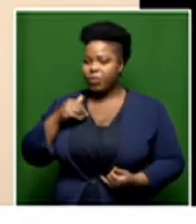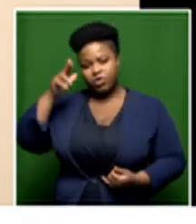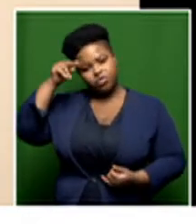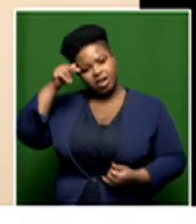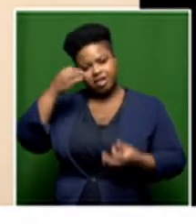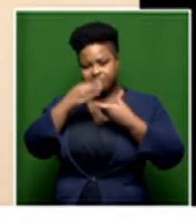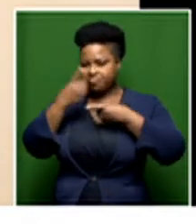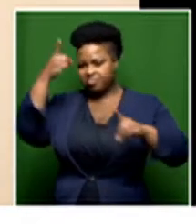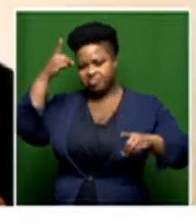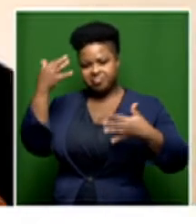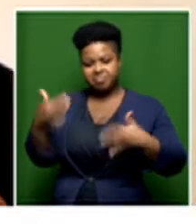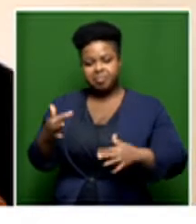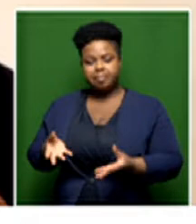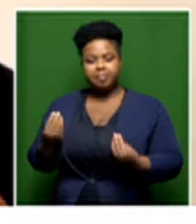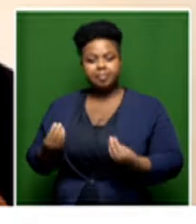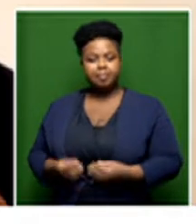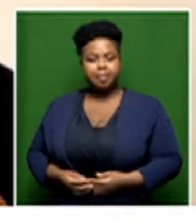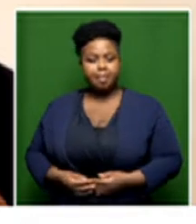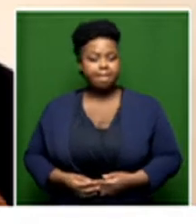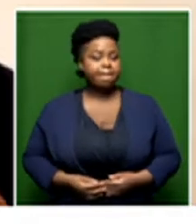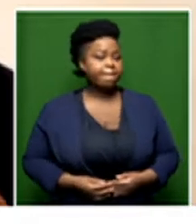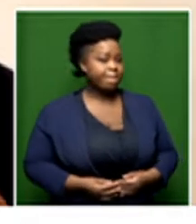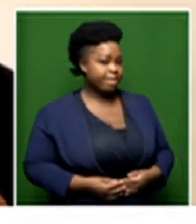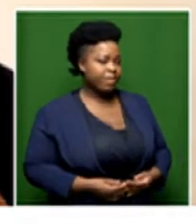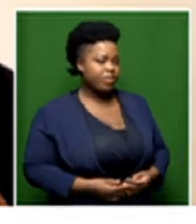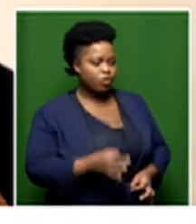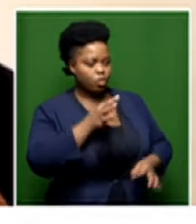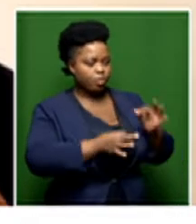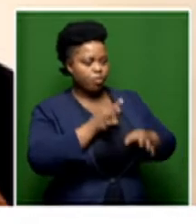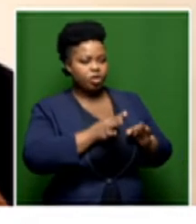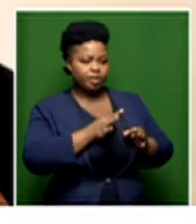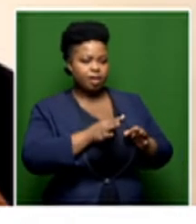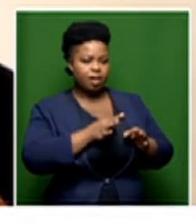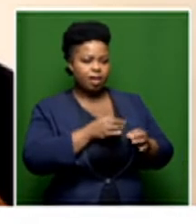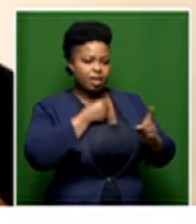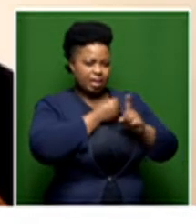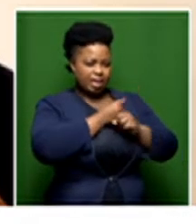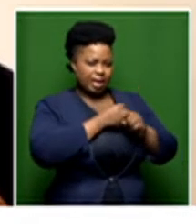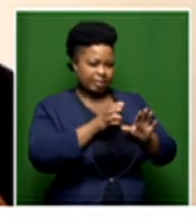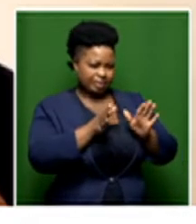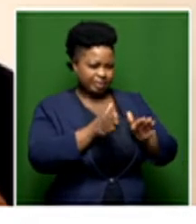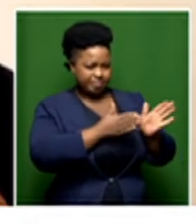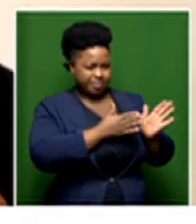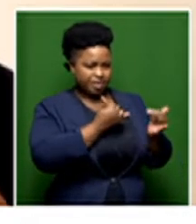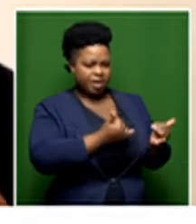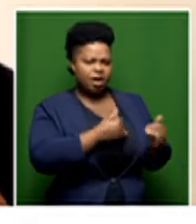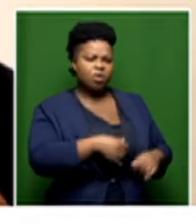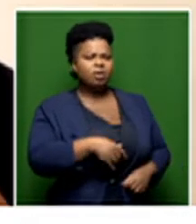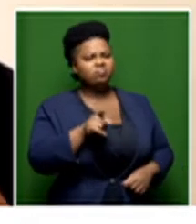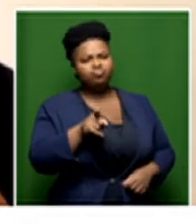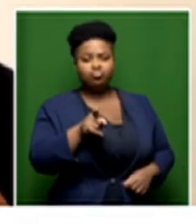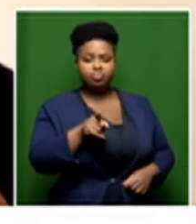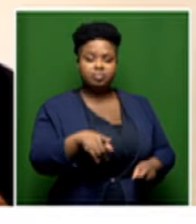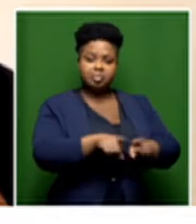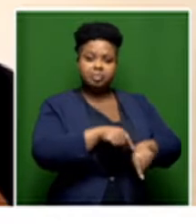graduates. And quite apart from the political activism of Charlotte Maxeke, Zubeida,